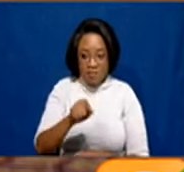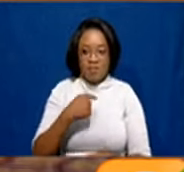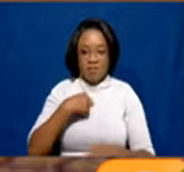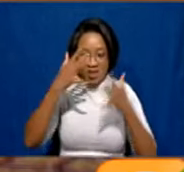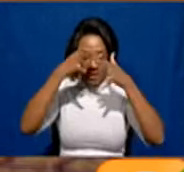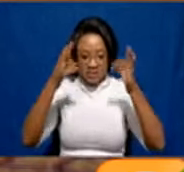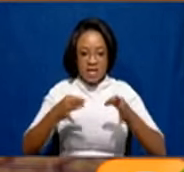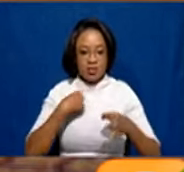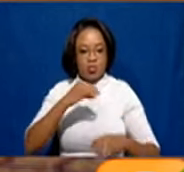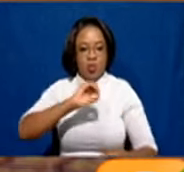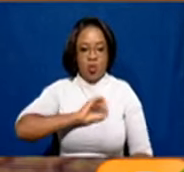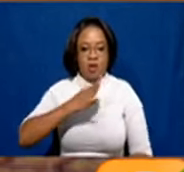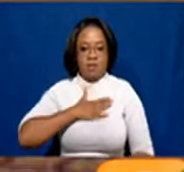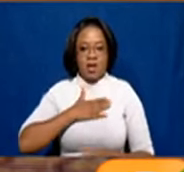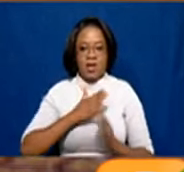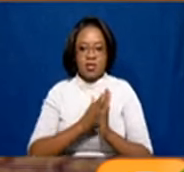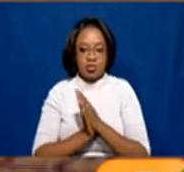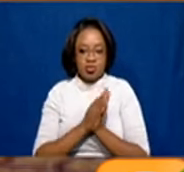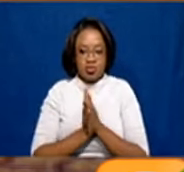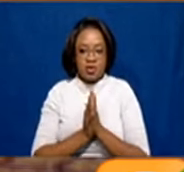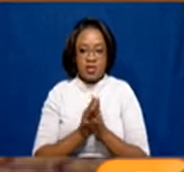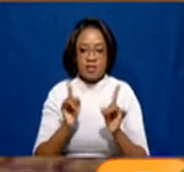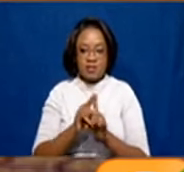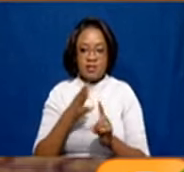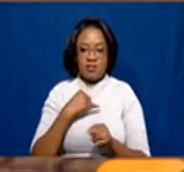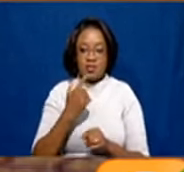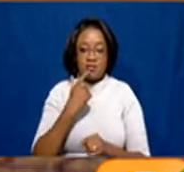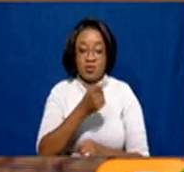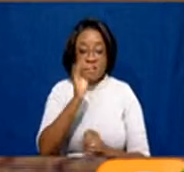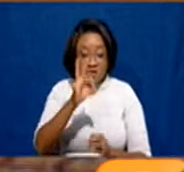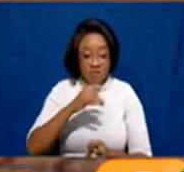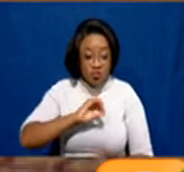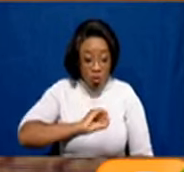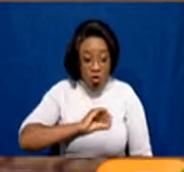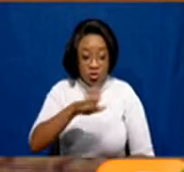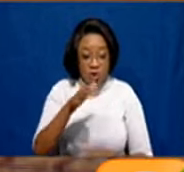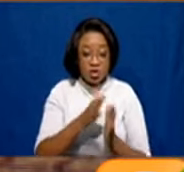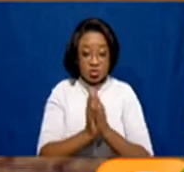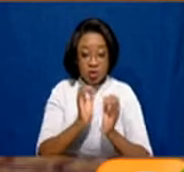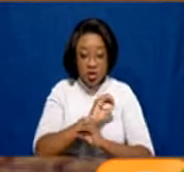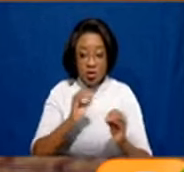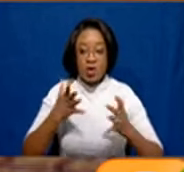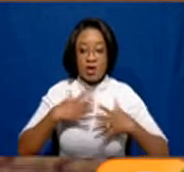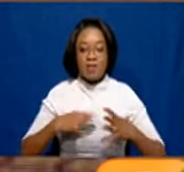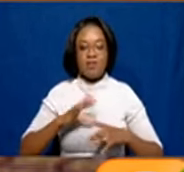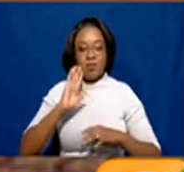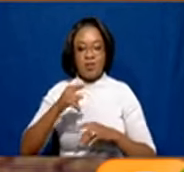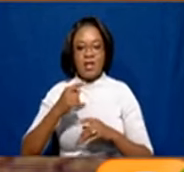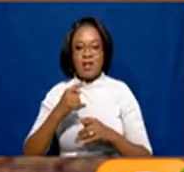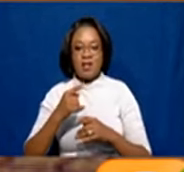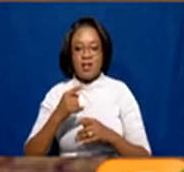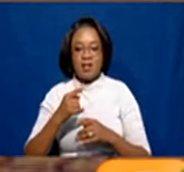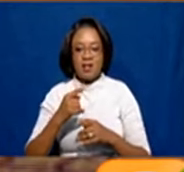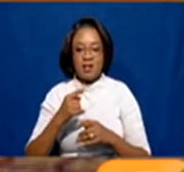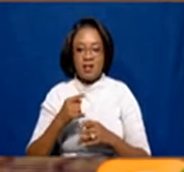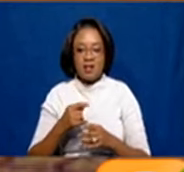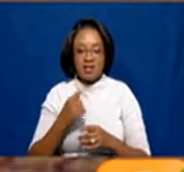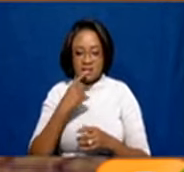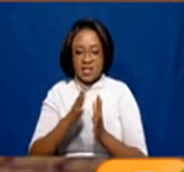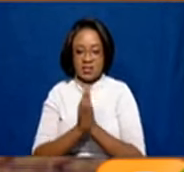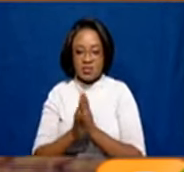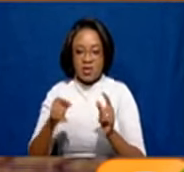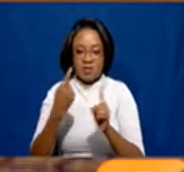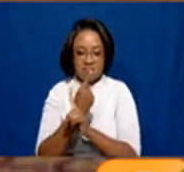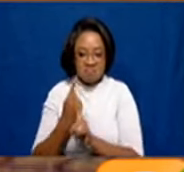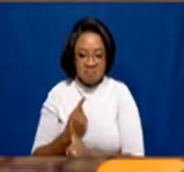my own story. And I'd just like to tell everybody watching here, if you don't own your own story, then they will tell you the story. They will tell you your story. So